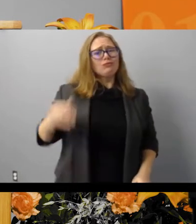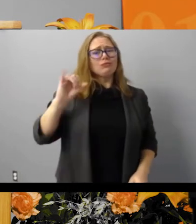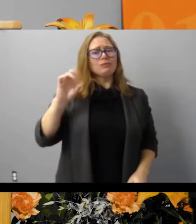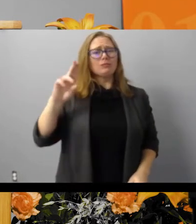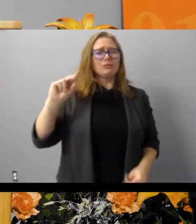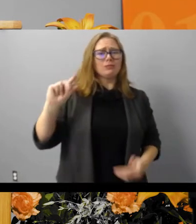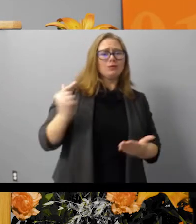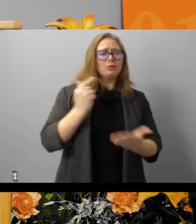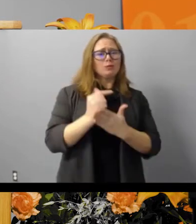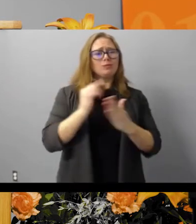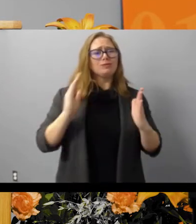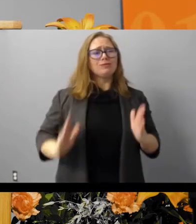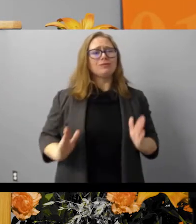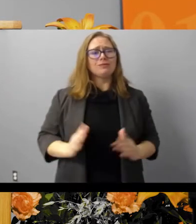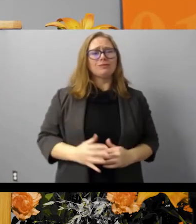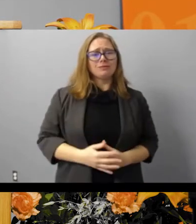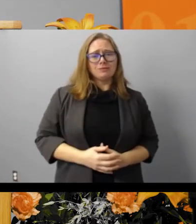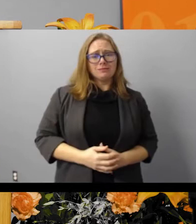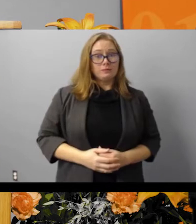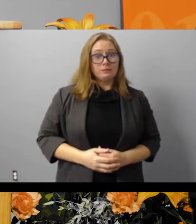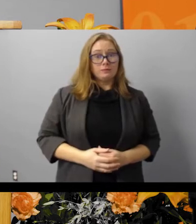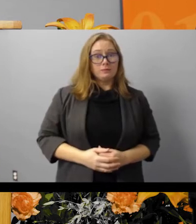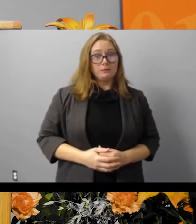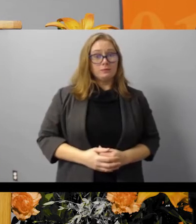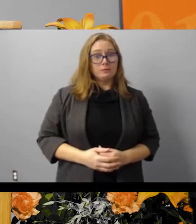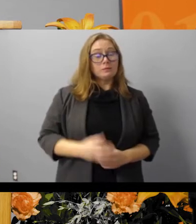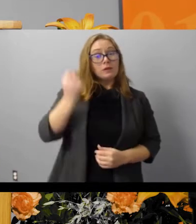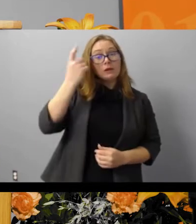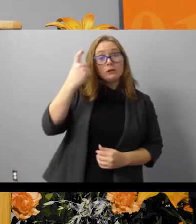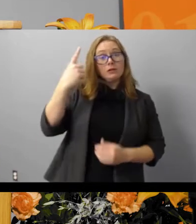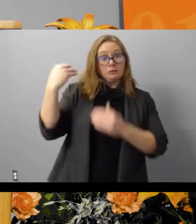State University. That is your right.